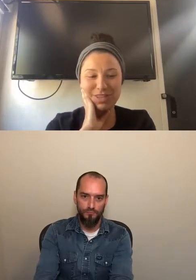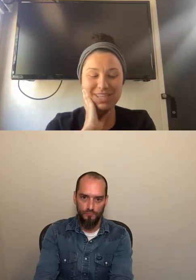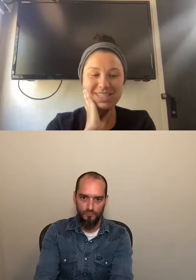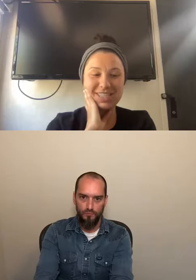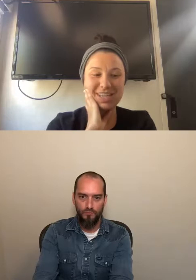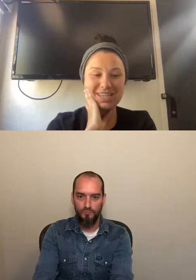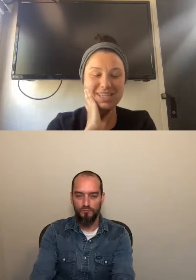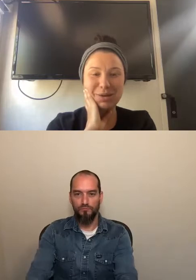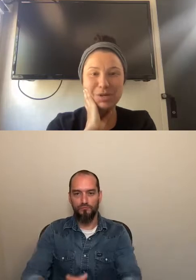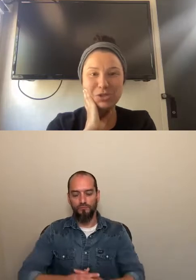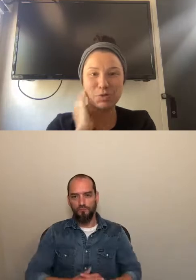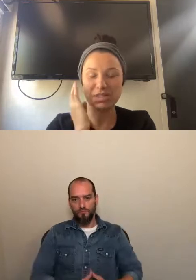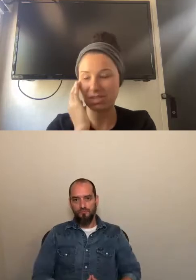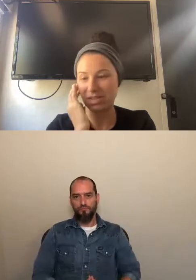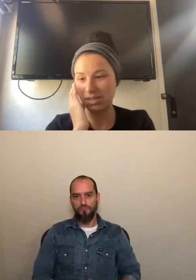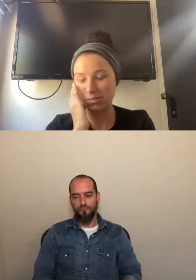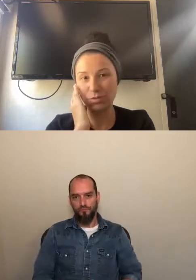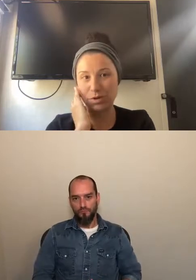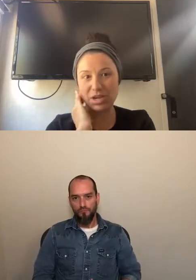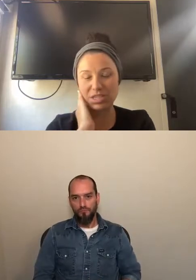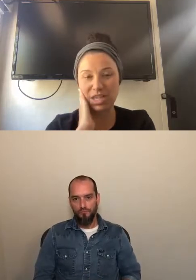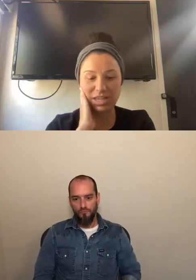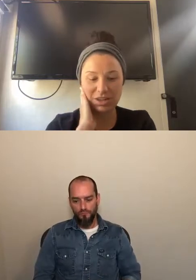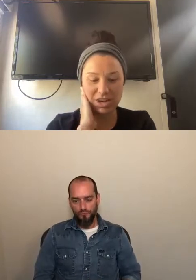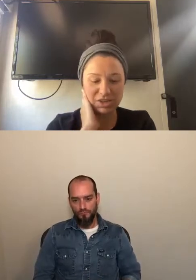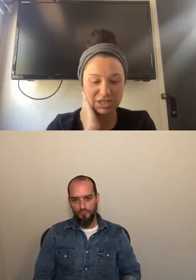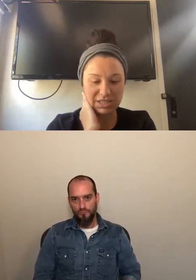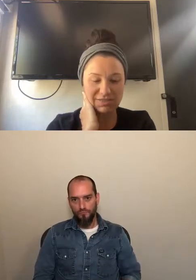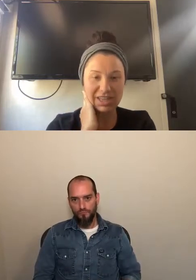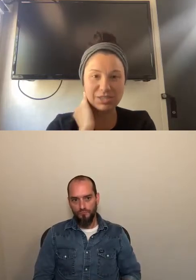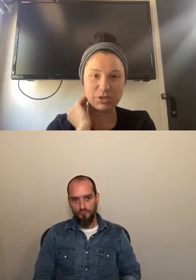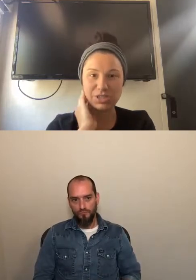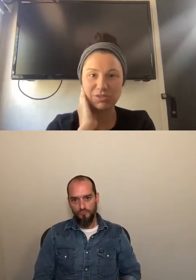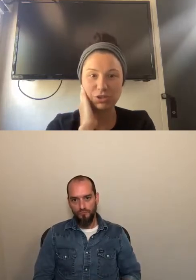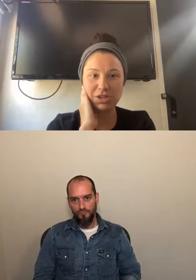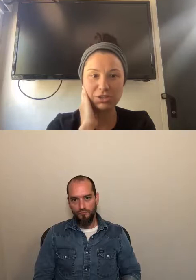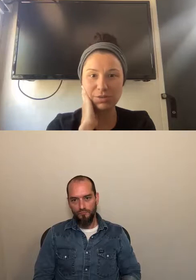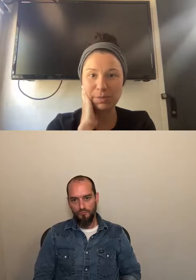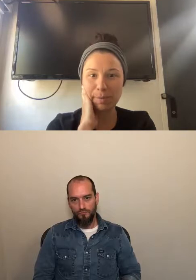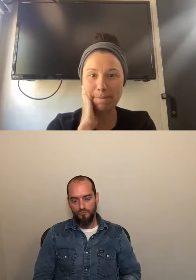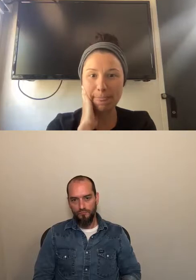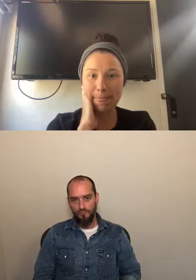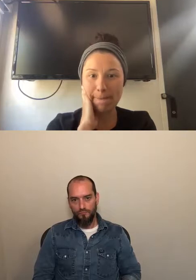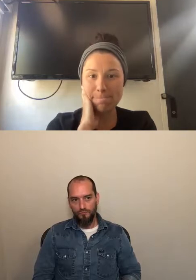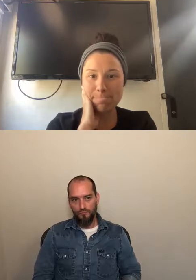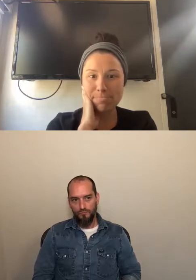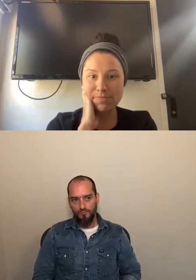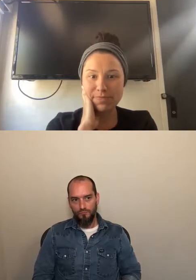of things. And I just wanted to throw it out to Keely or Eric. Do you guys have any last questions for Josh?